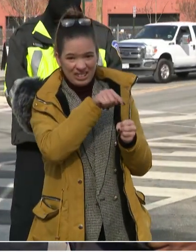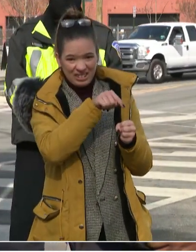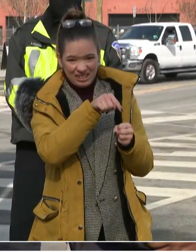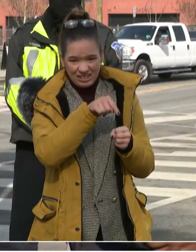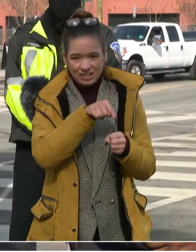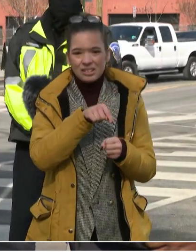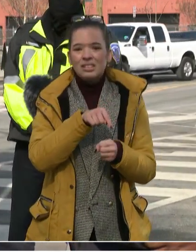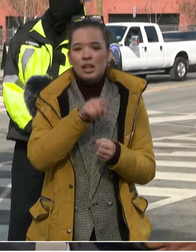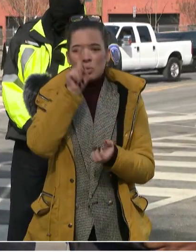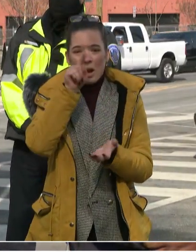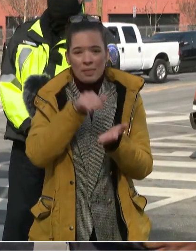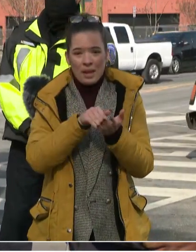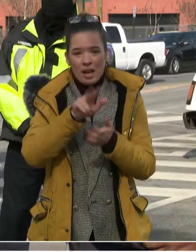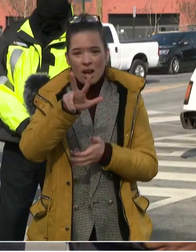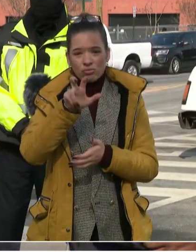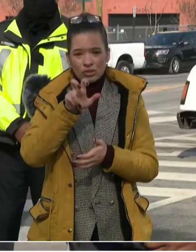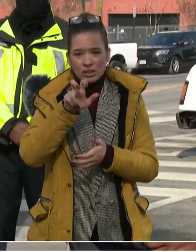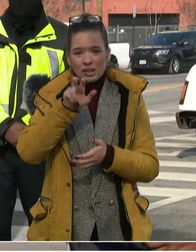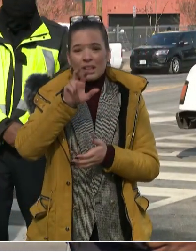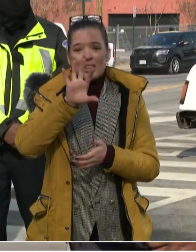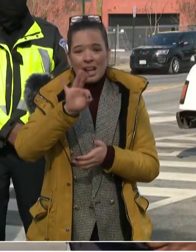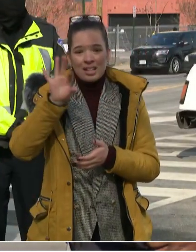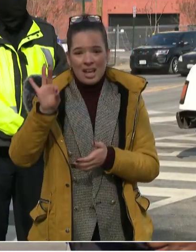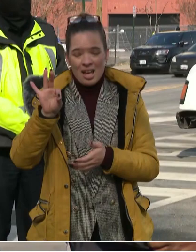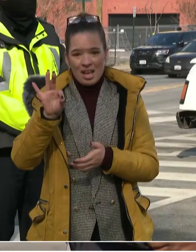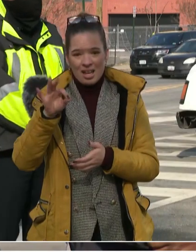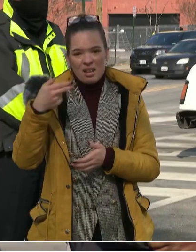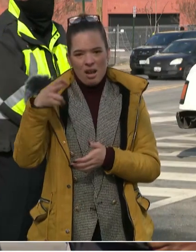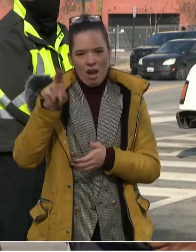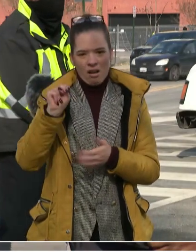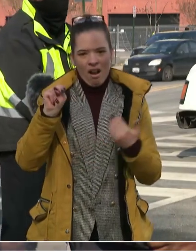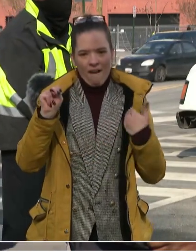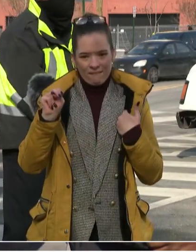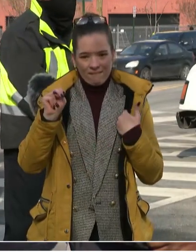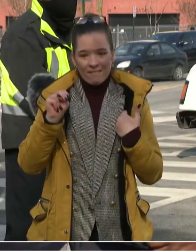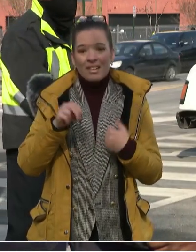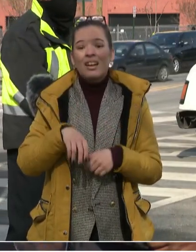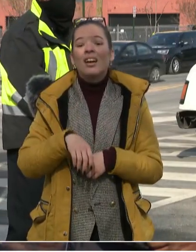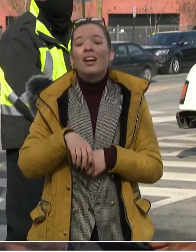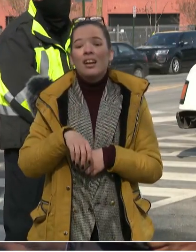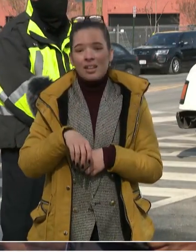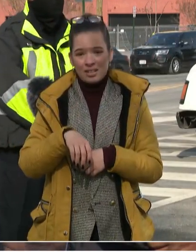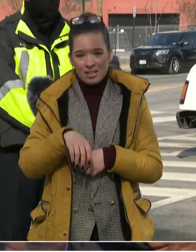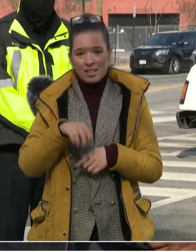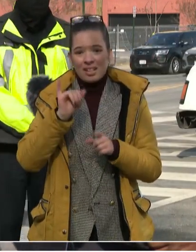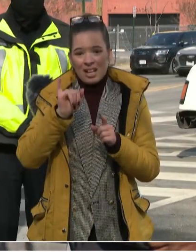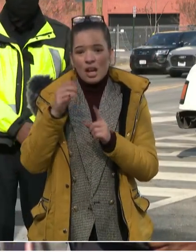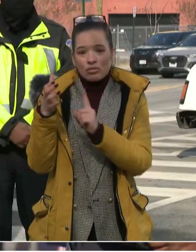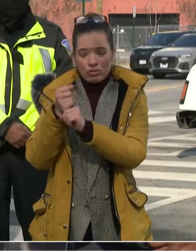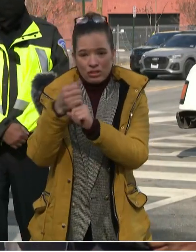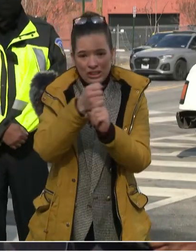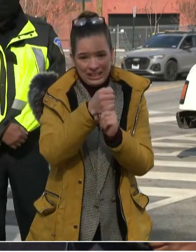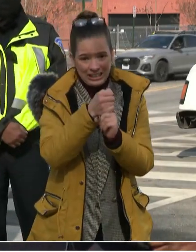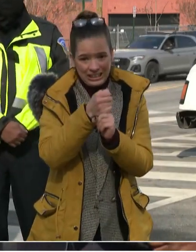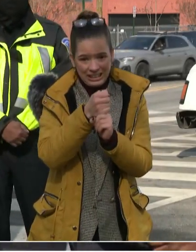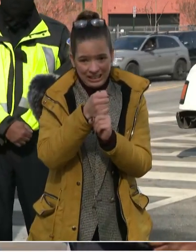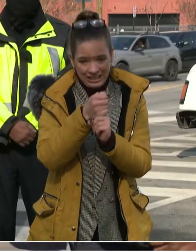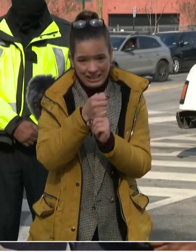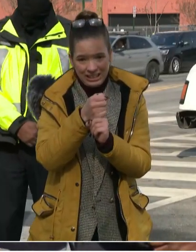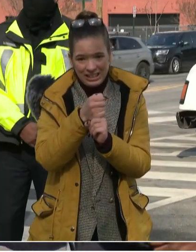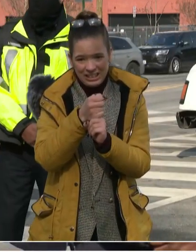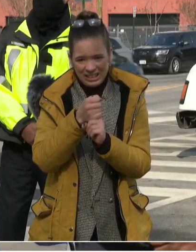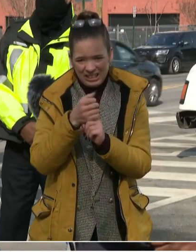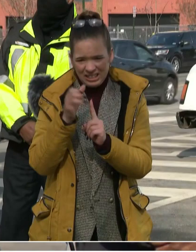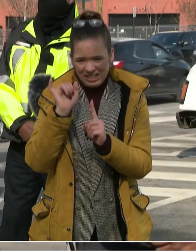1,399 guns and made 941 arrests. So arresting is not the problem. Arresting is